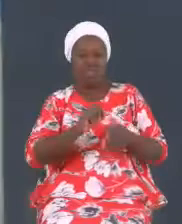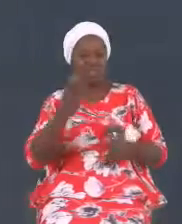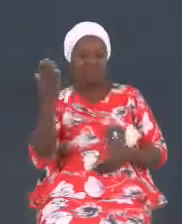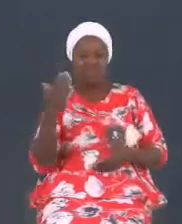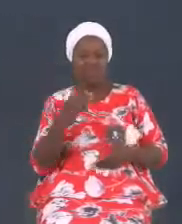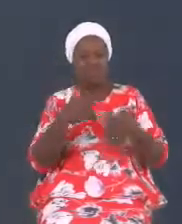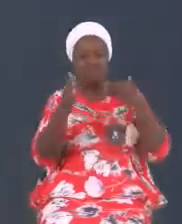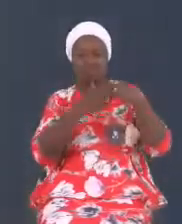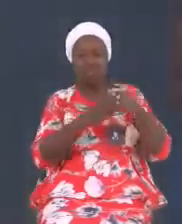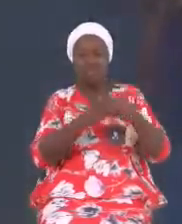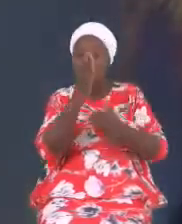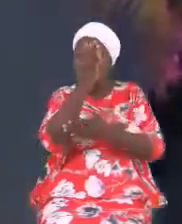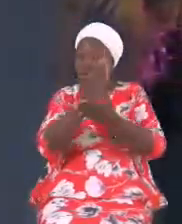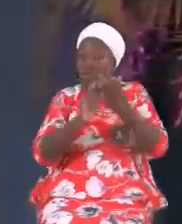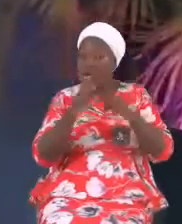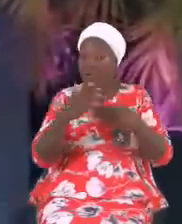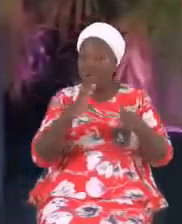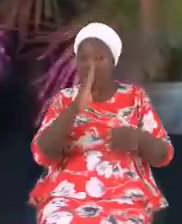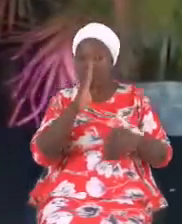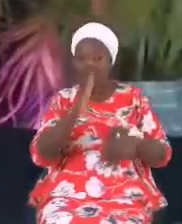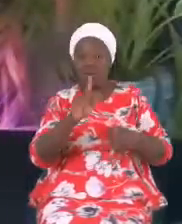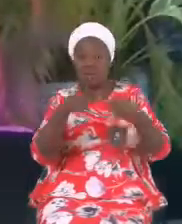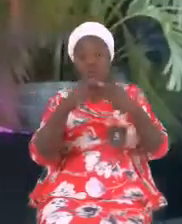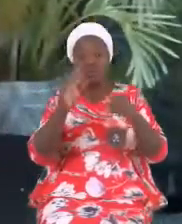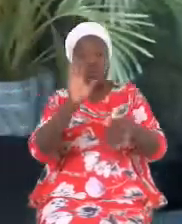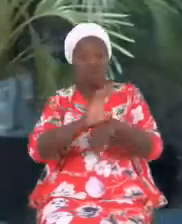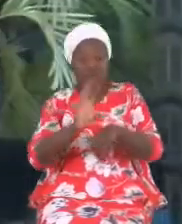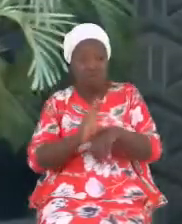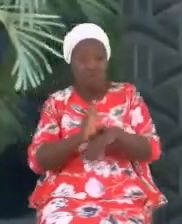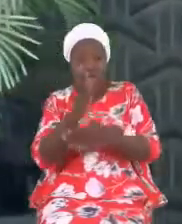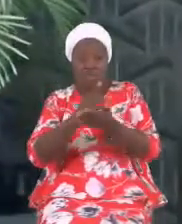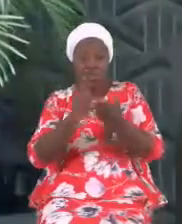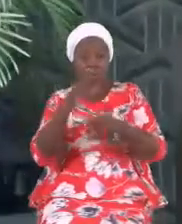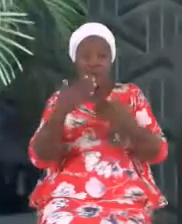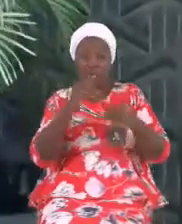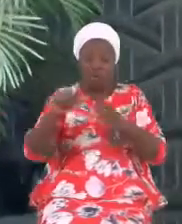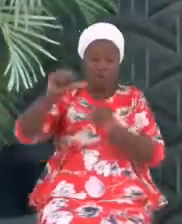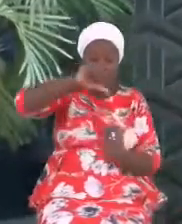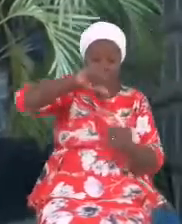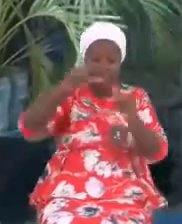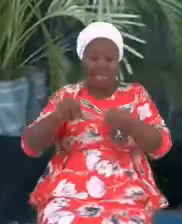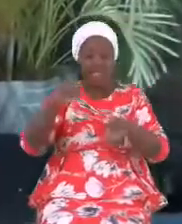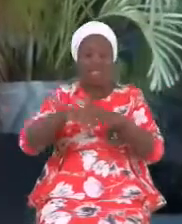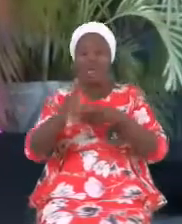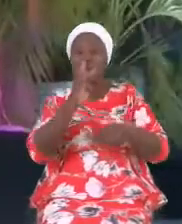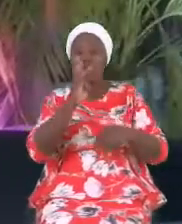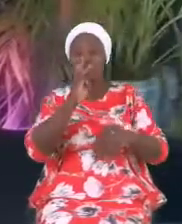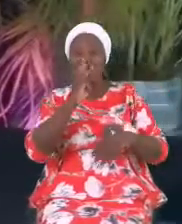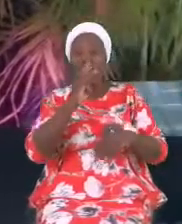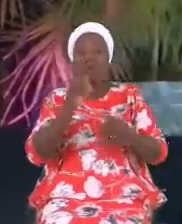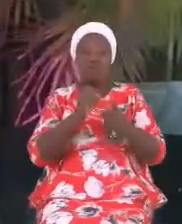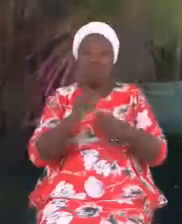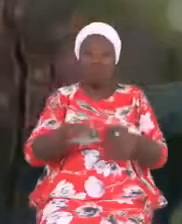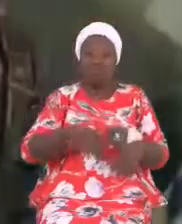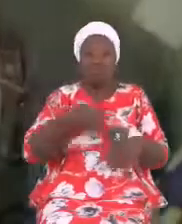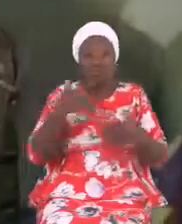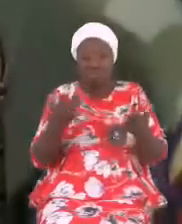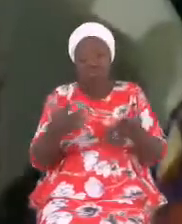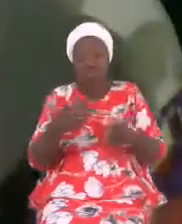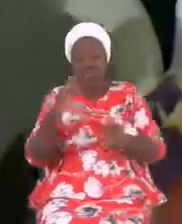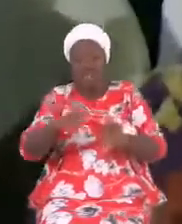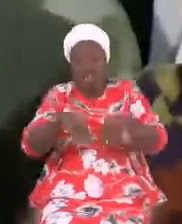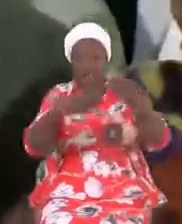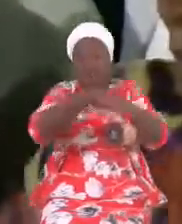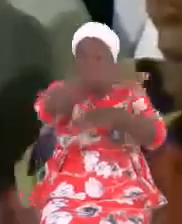going to church. Somebody may baptize in water. Somebody may give access to all the things